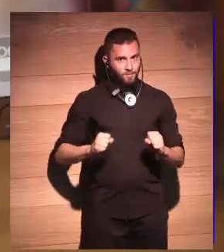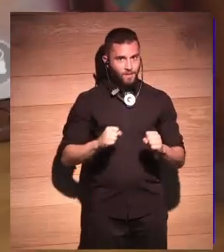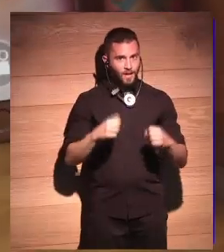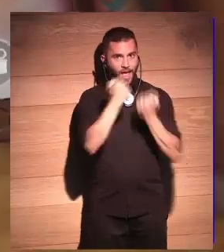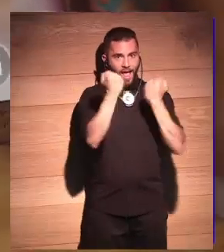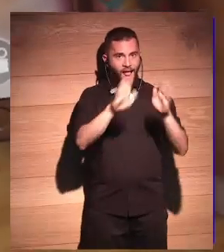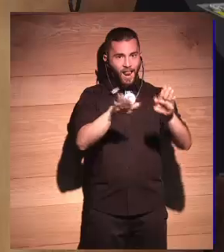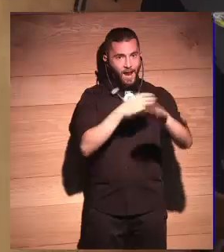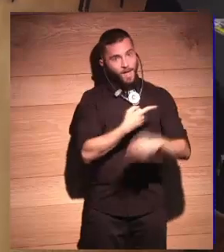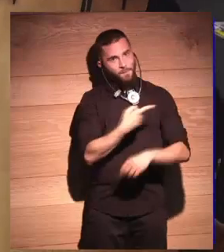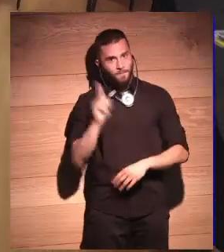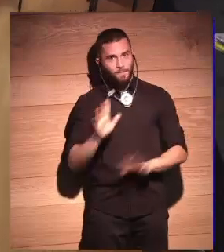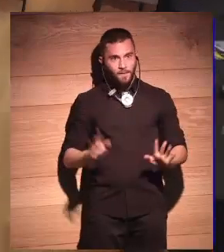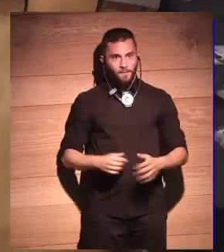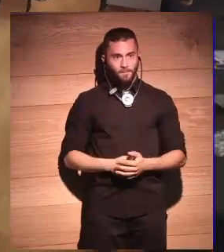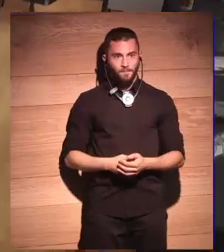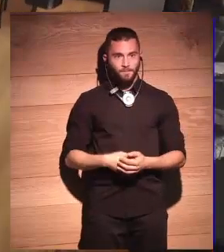Hurry the fuck up.